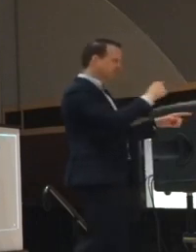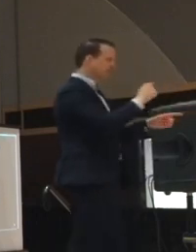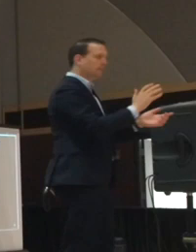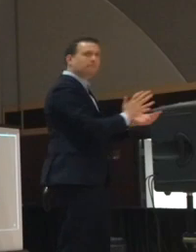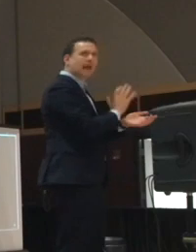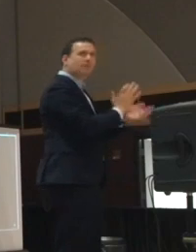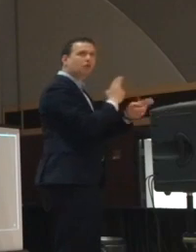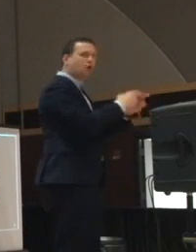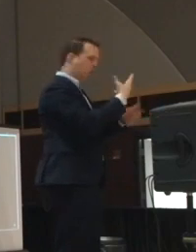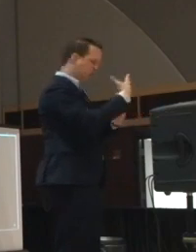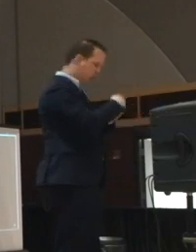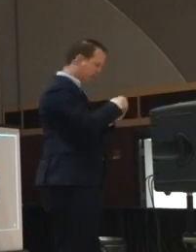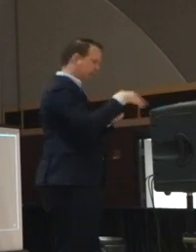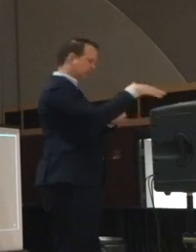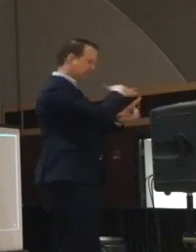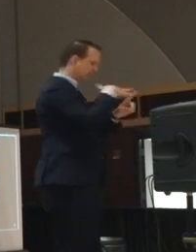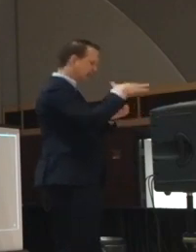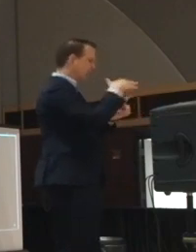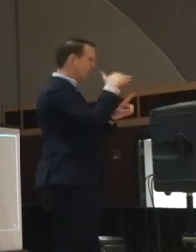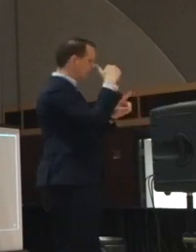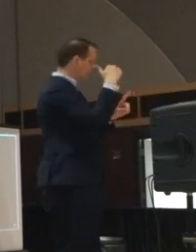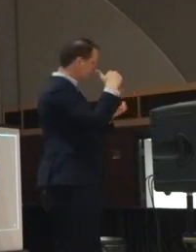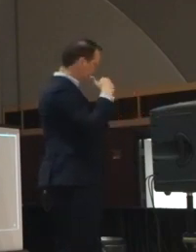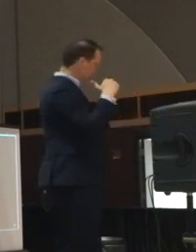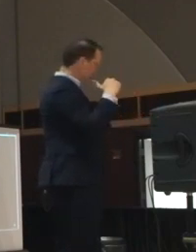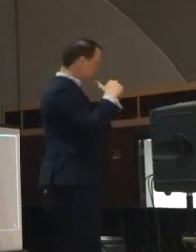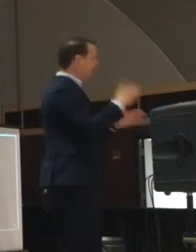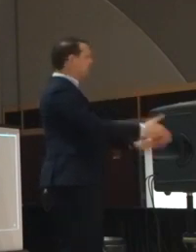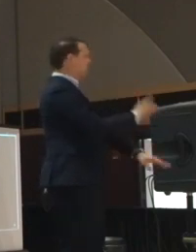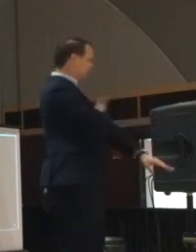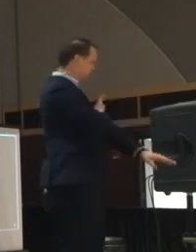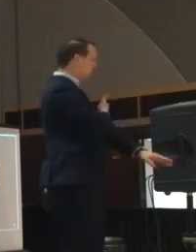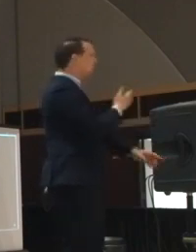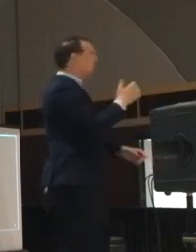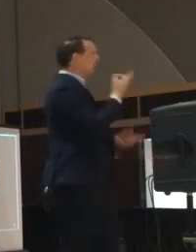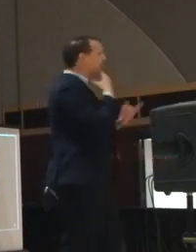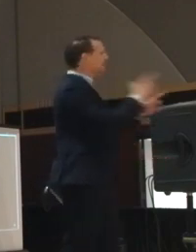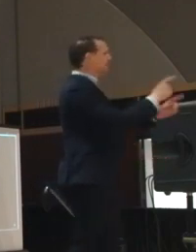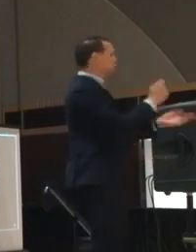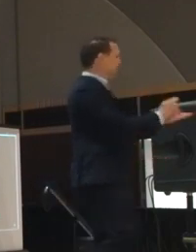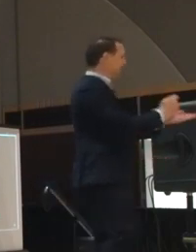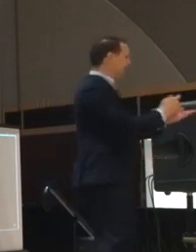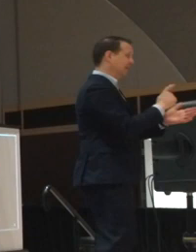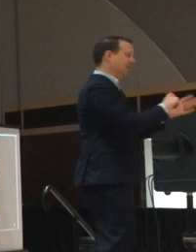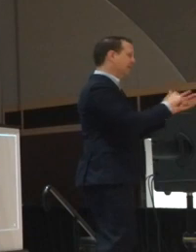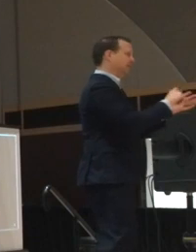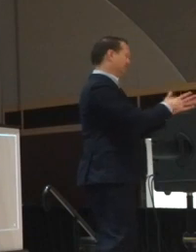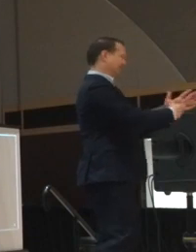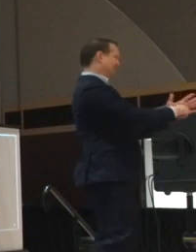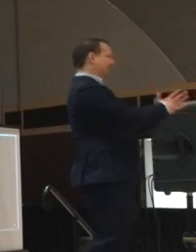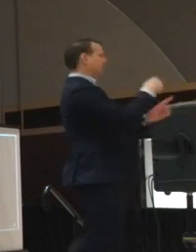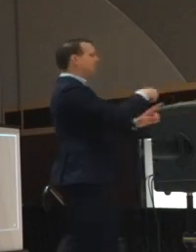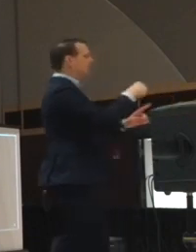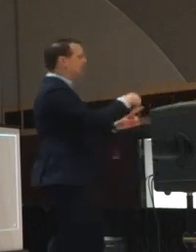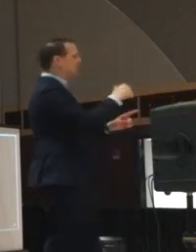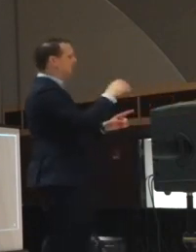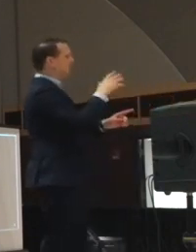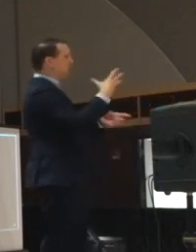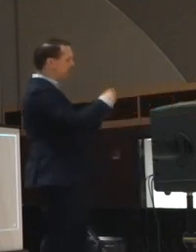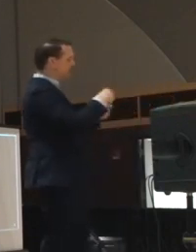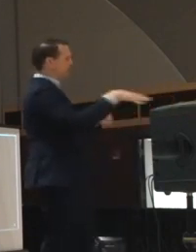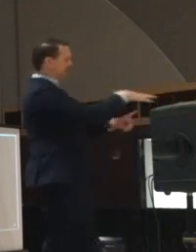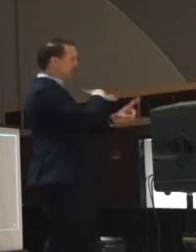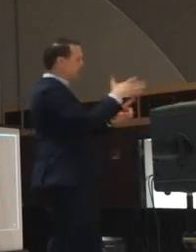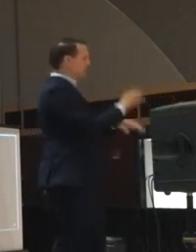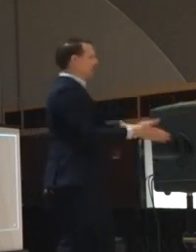here called Autism Environmental Enrichment is an Effective Treatment for Autism. Three keywords here. Autism Environmental Enrichment. Type